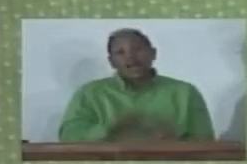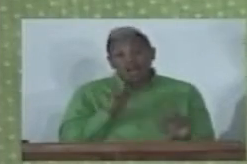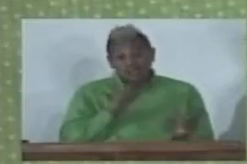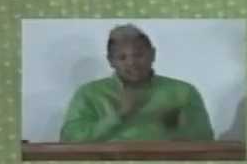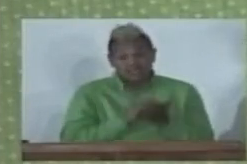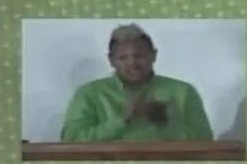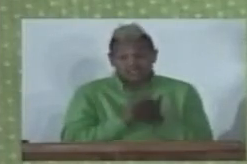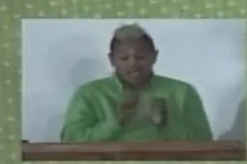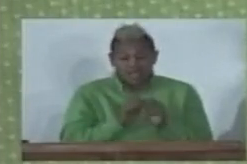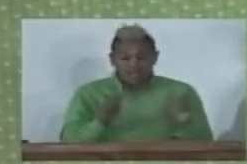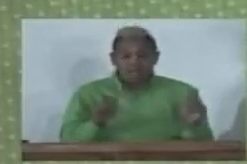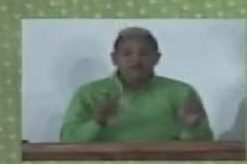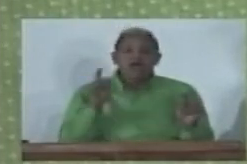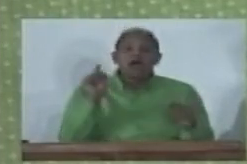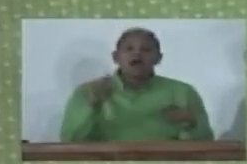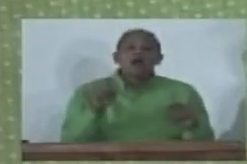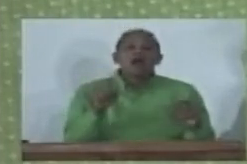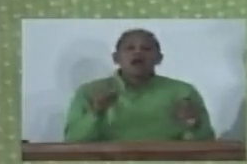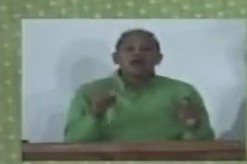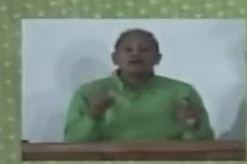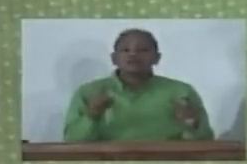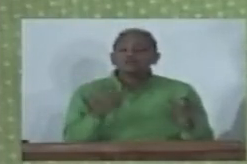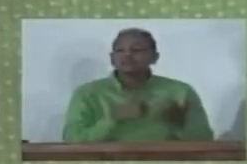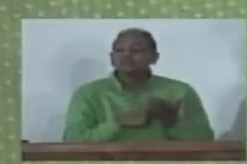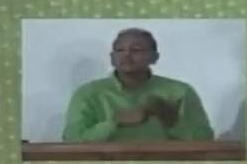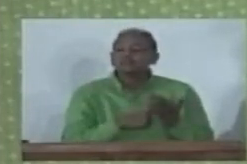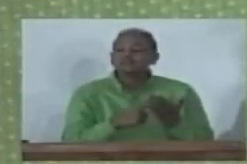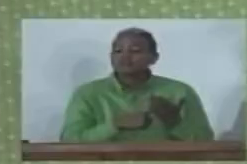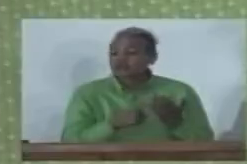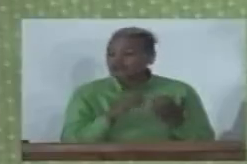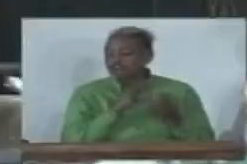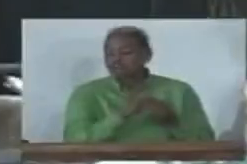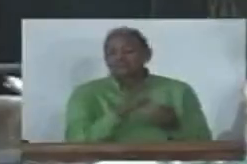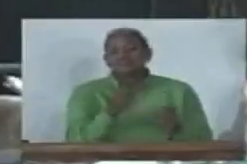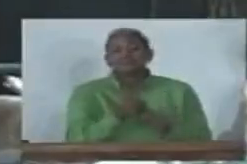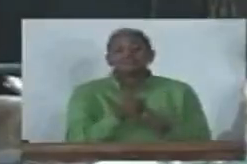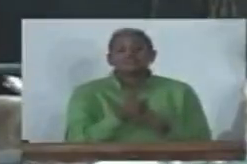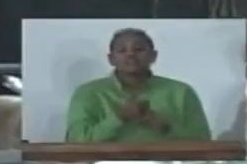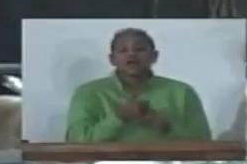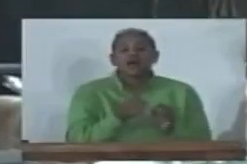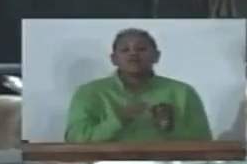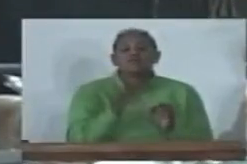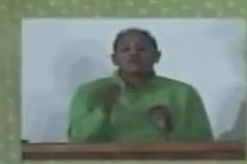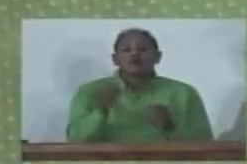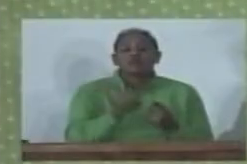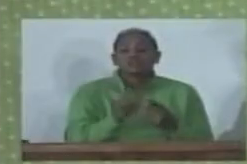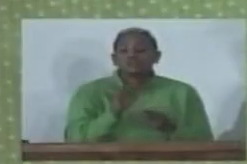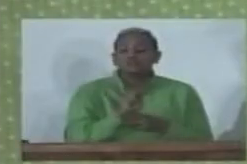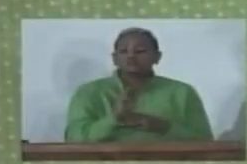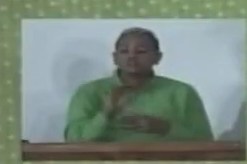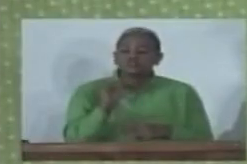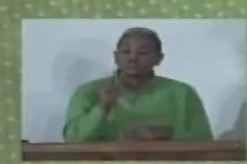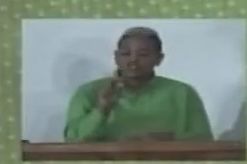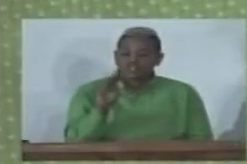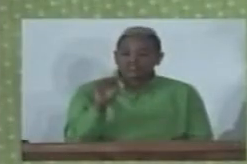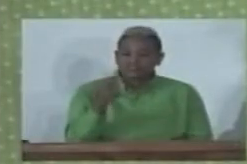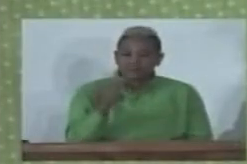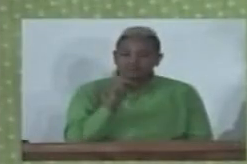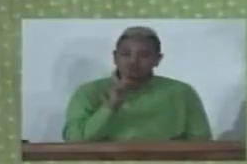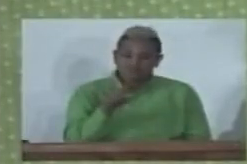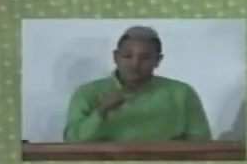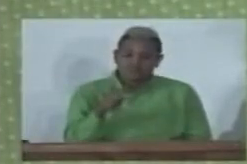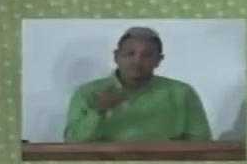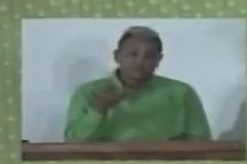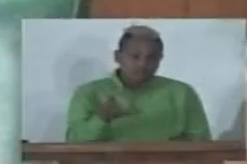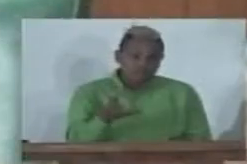tabled, you're asking that the discussion concerning them be postponed until Minister responsible